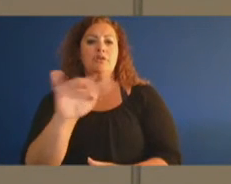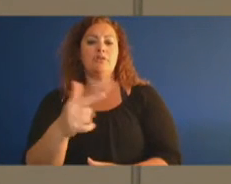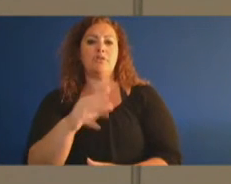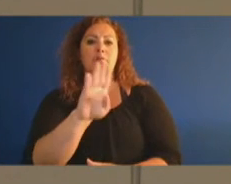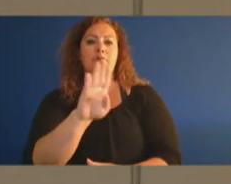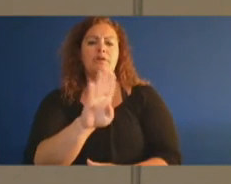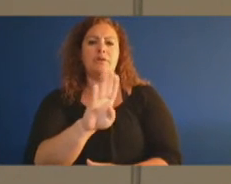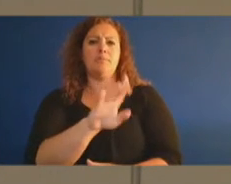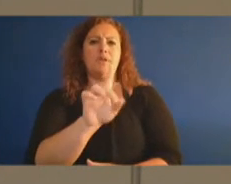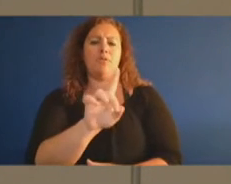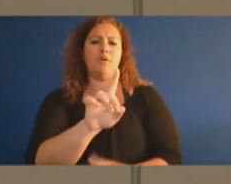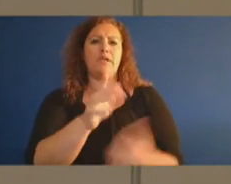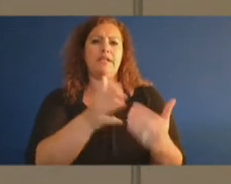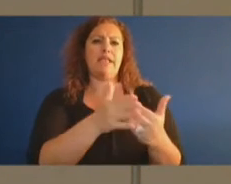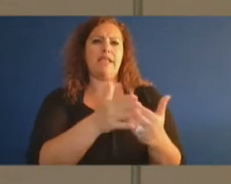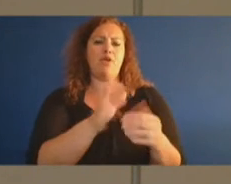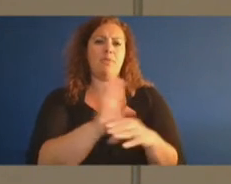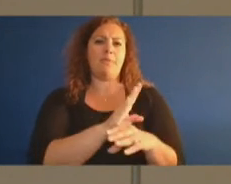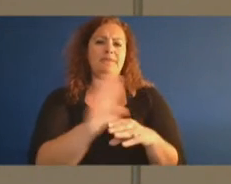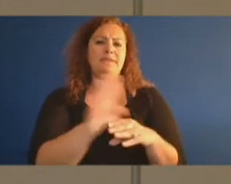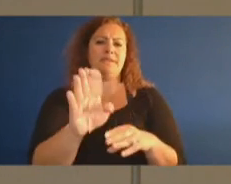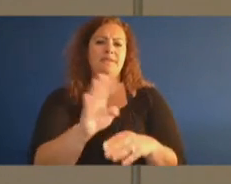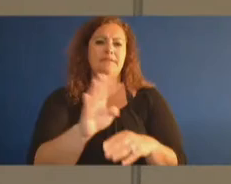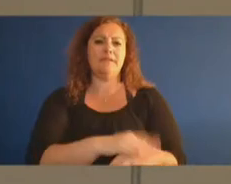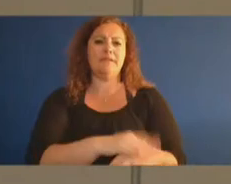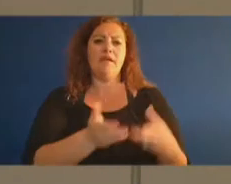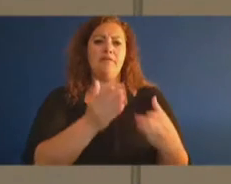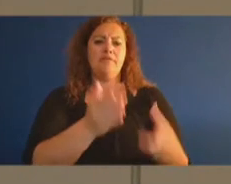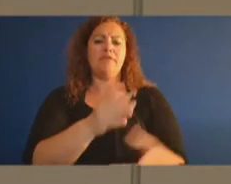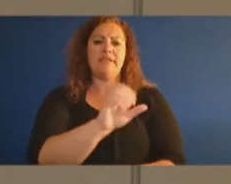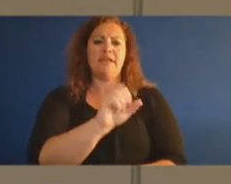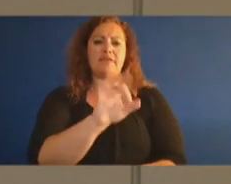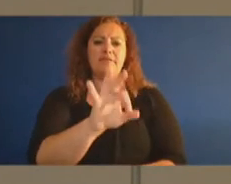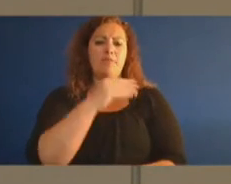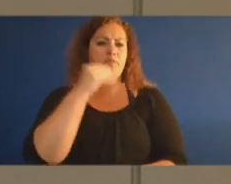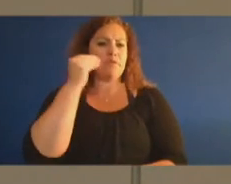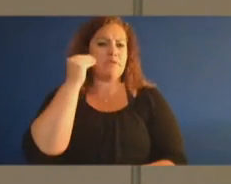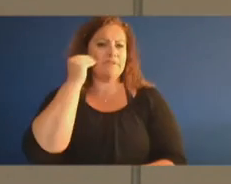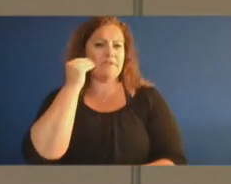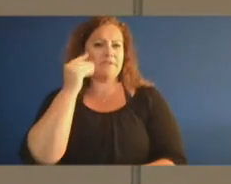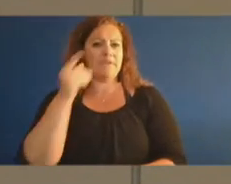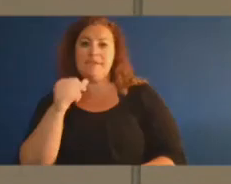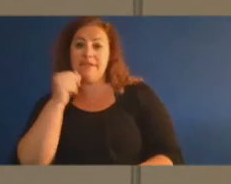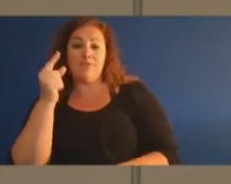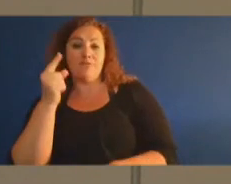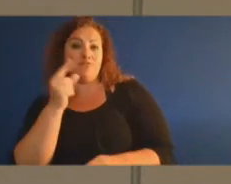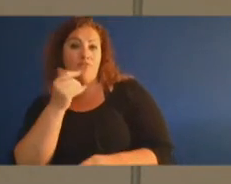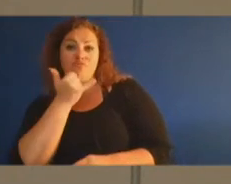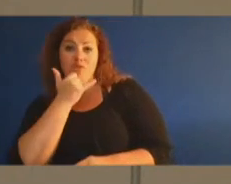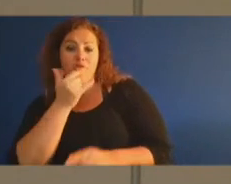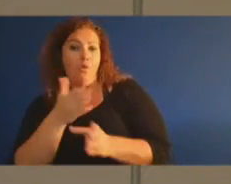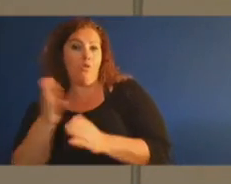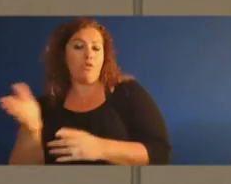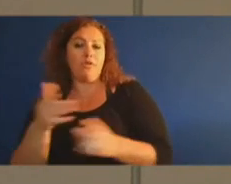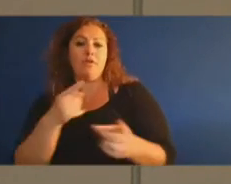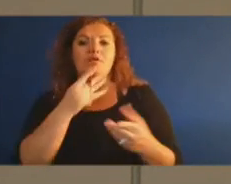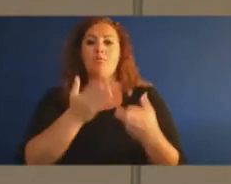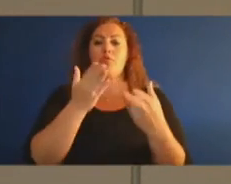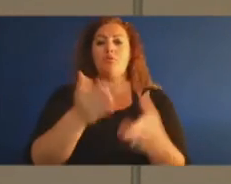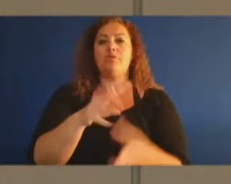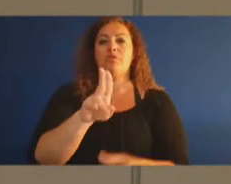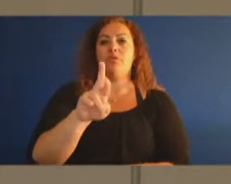neighborhood business and R4 single family residential totally out of word the proposed zoning is ur2 CD Urban